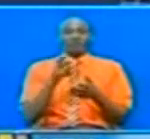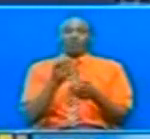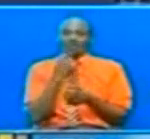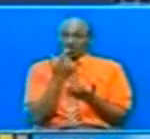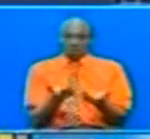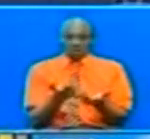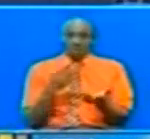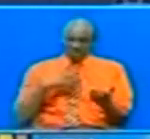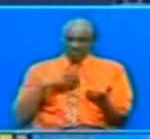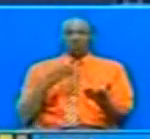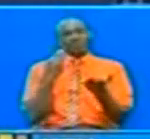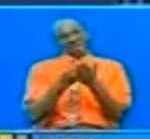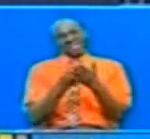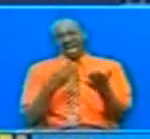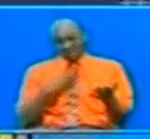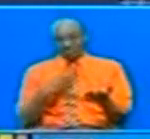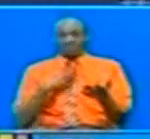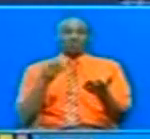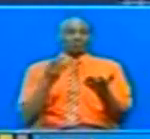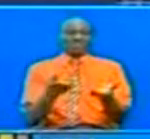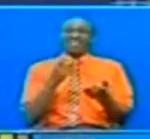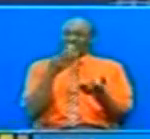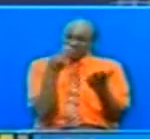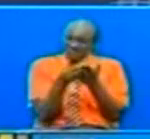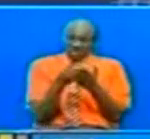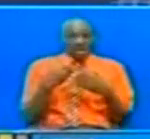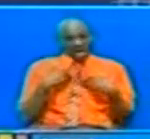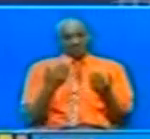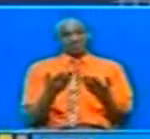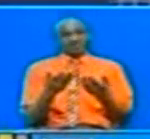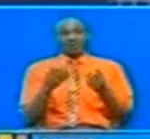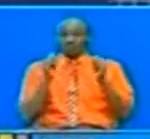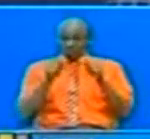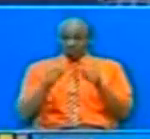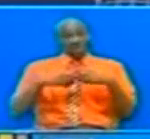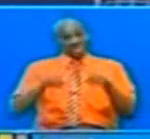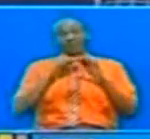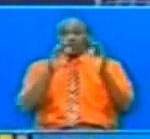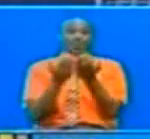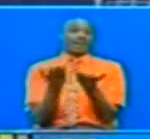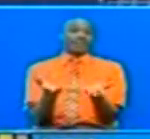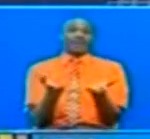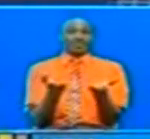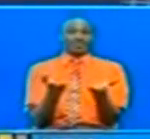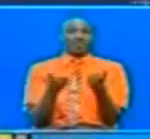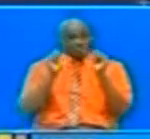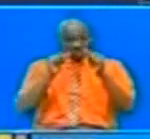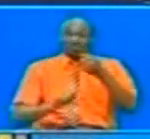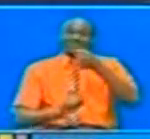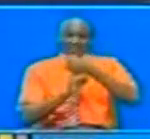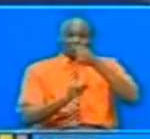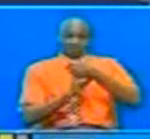those who have resources, those who have money, this money that we have, we leave it in this world. Can we